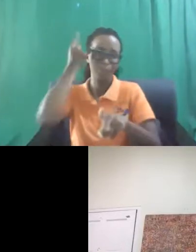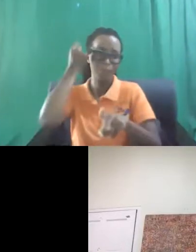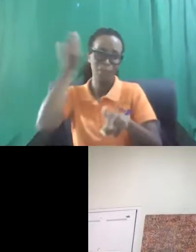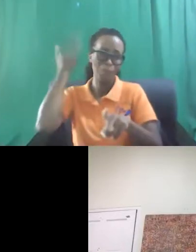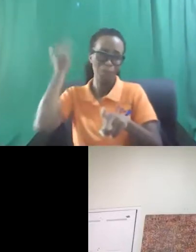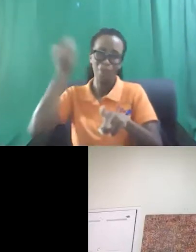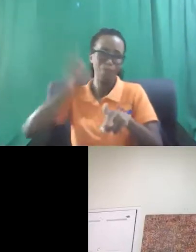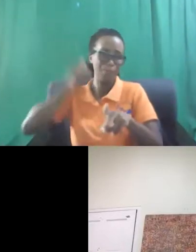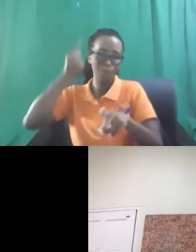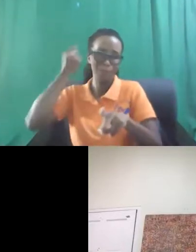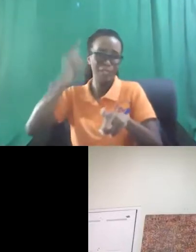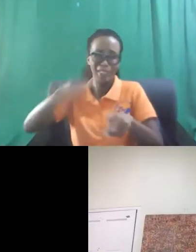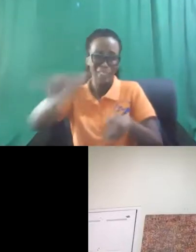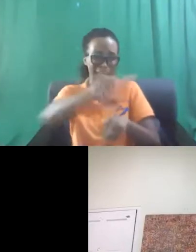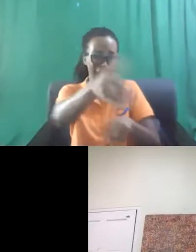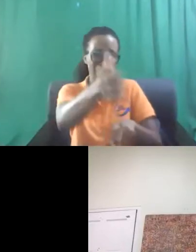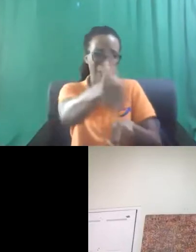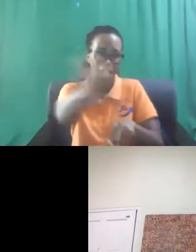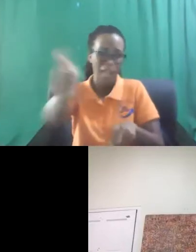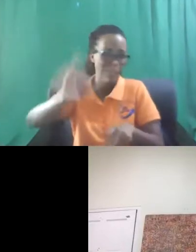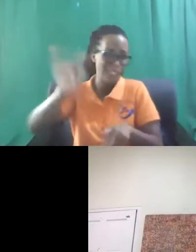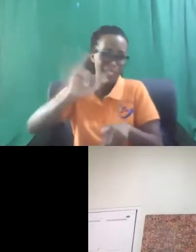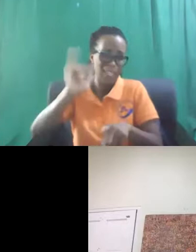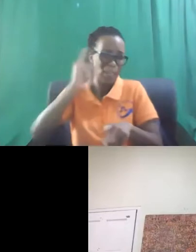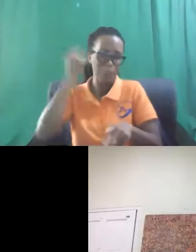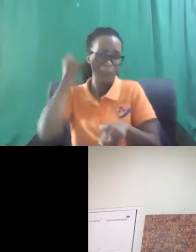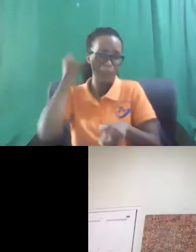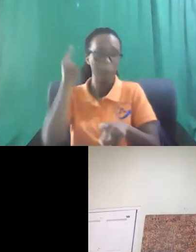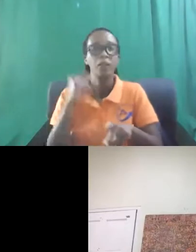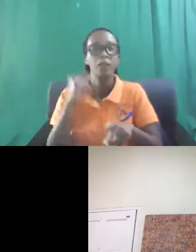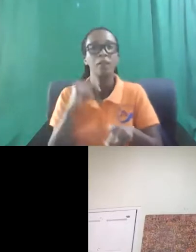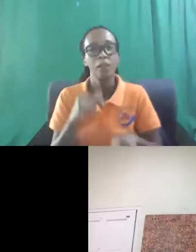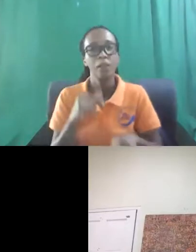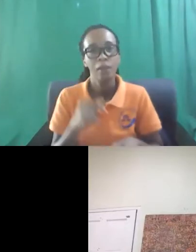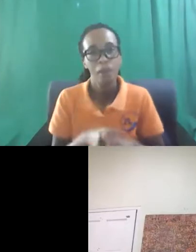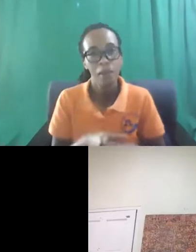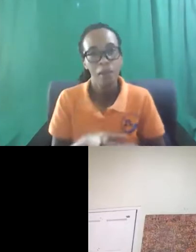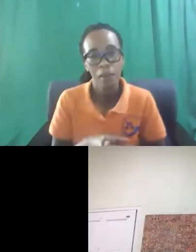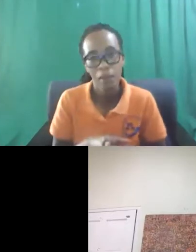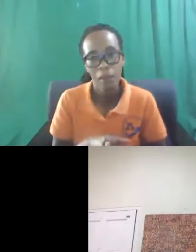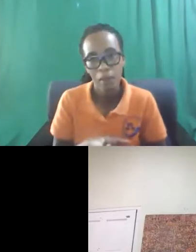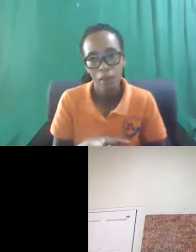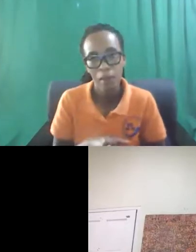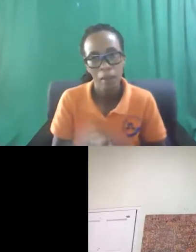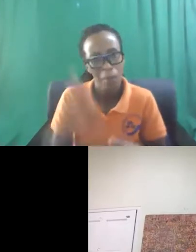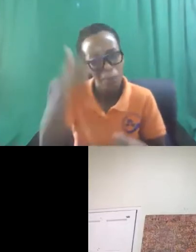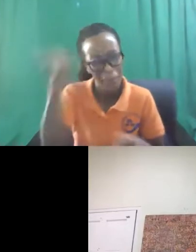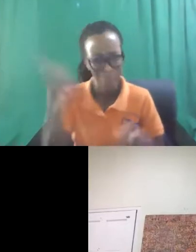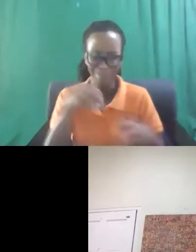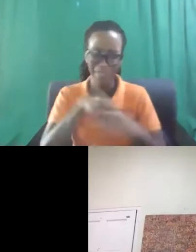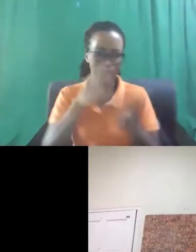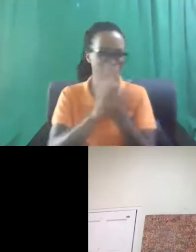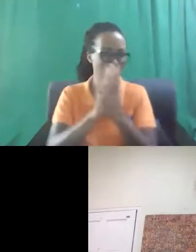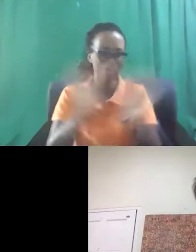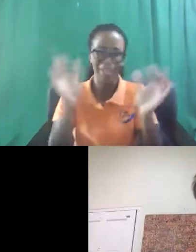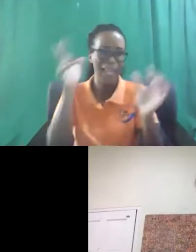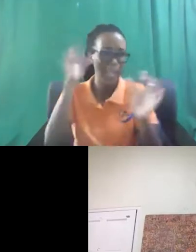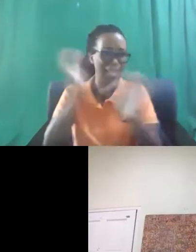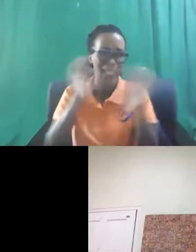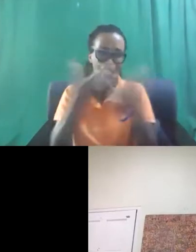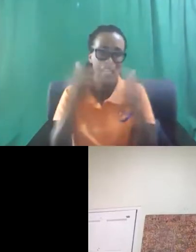most of you all as well. I started with linguistics. Yeah, because you don't do it at school. And I